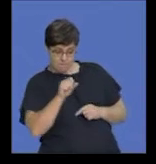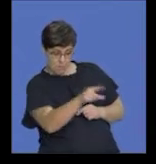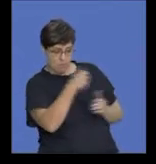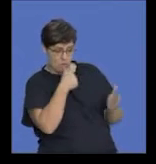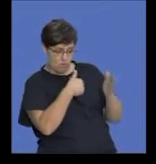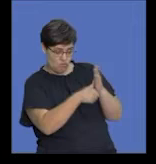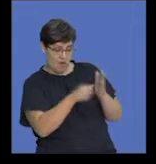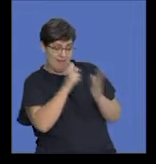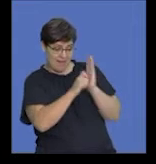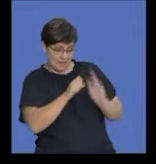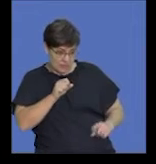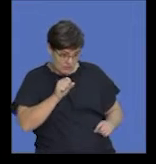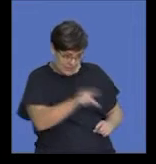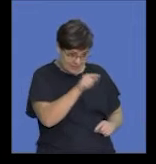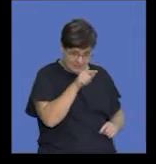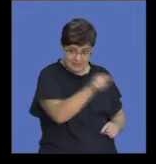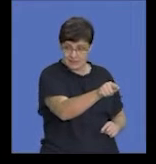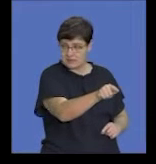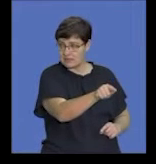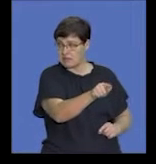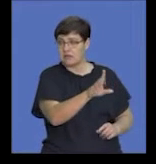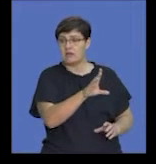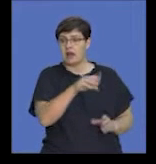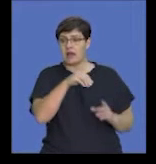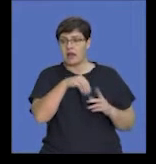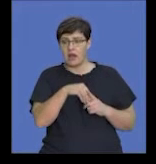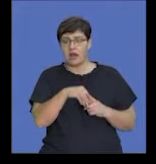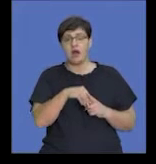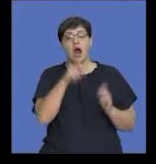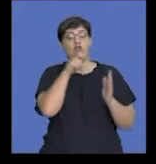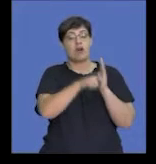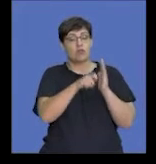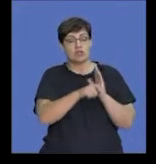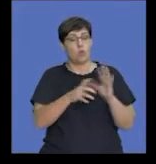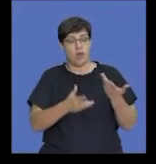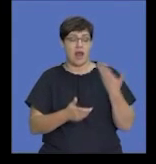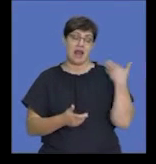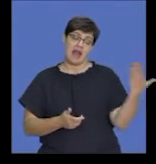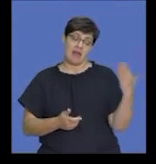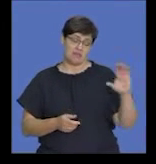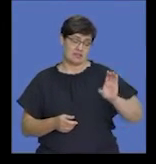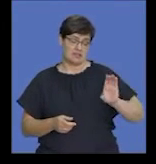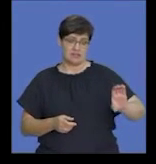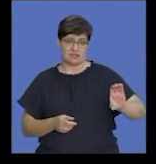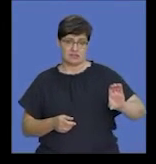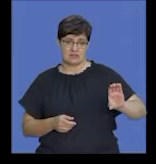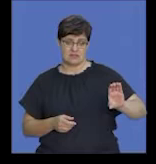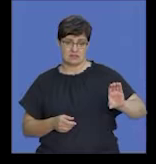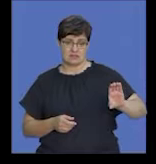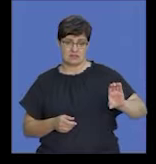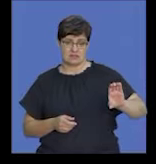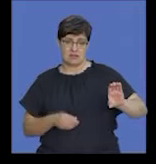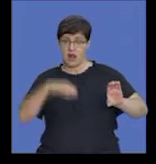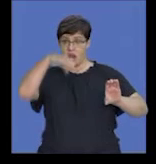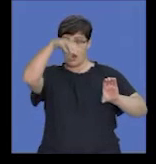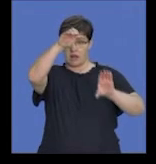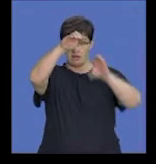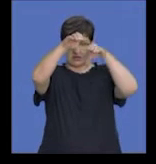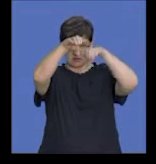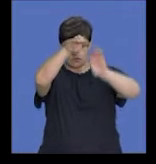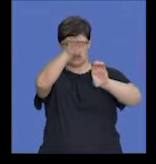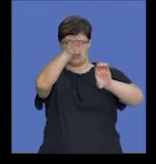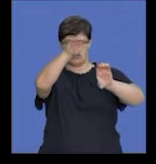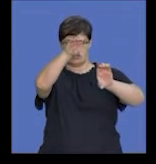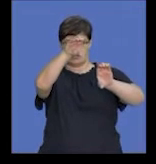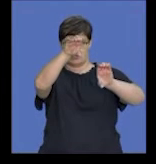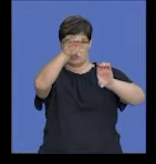writing to, the inside address should be written on the left hand side below the address. So, the person you